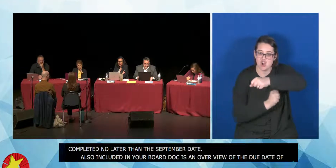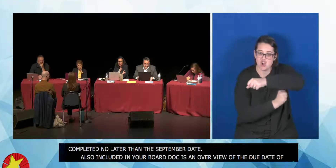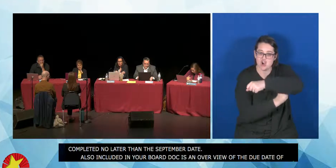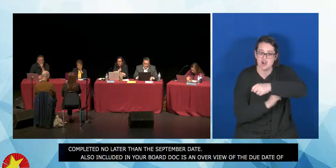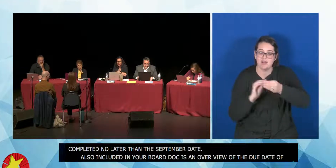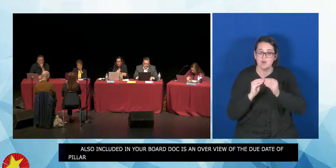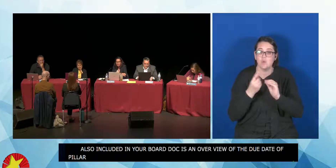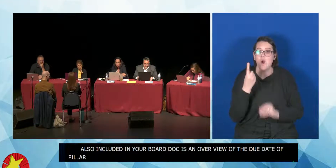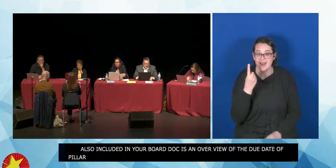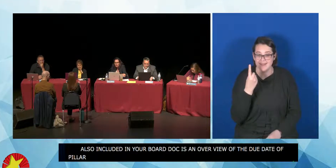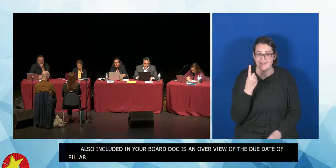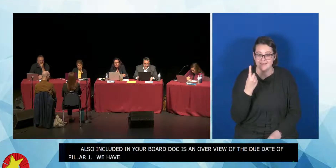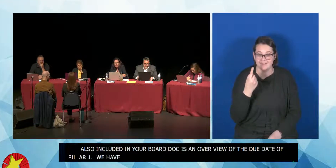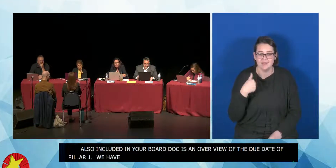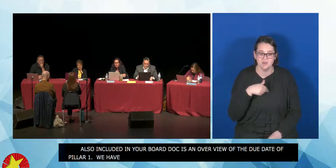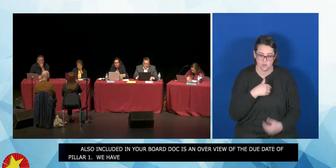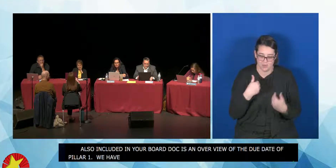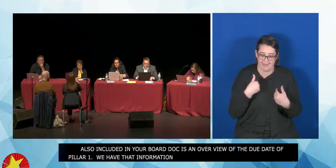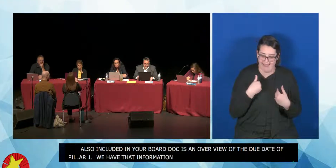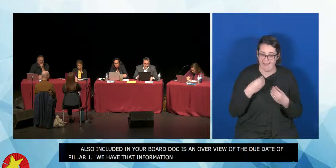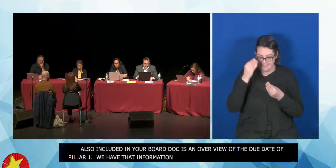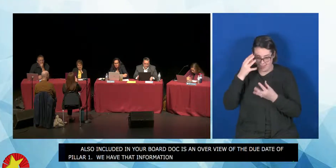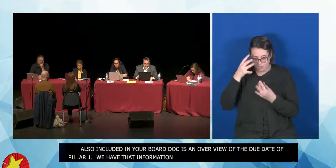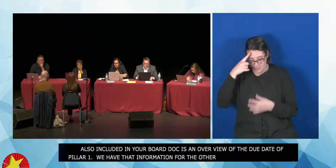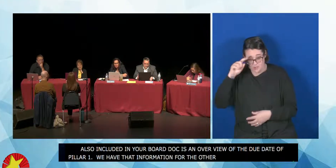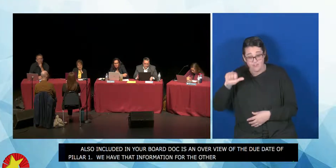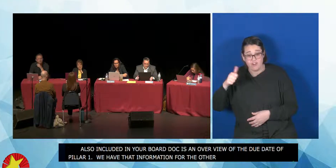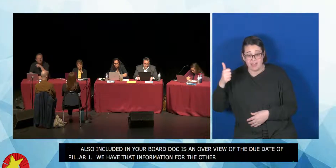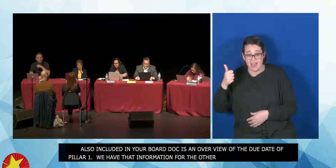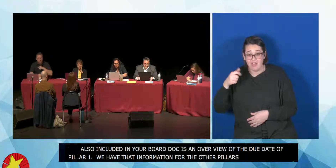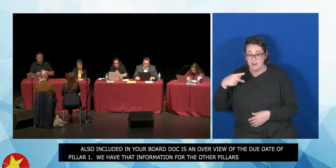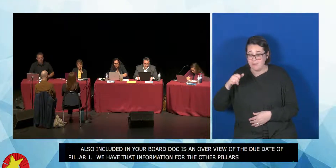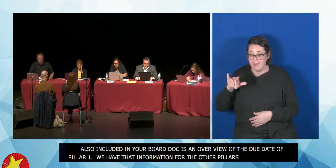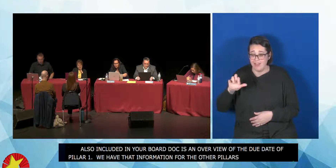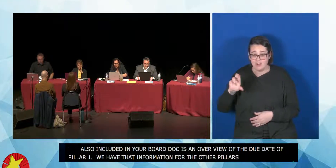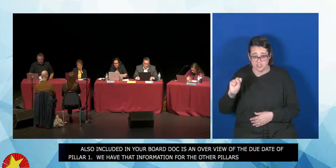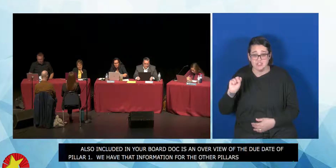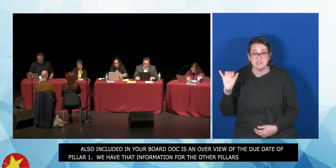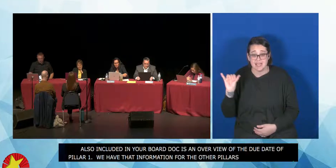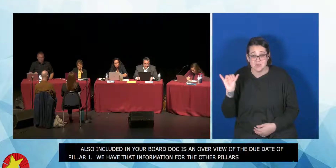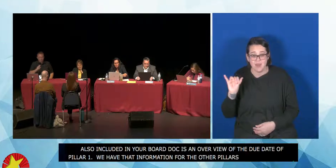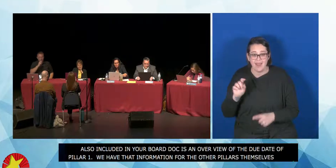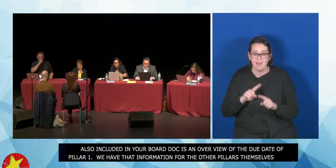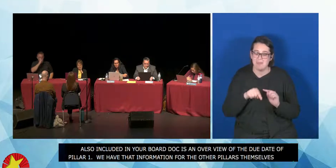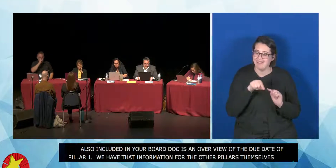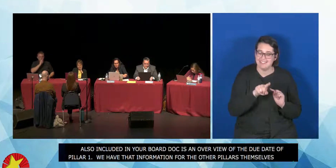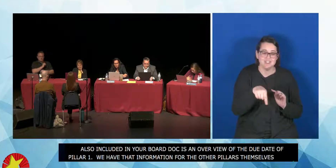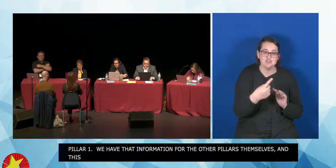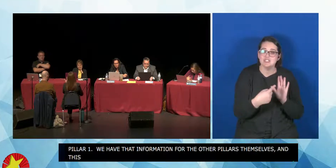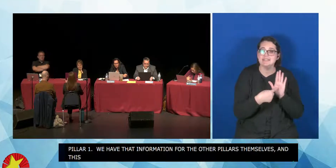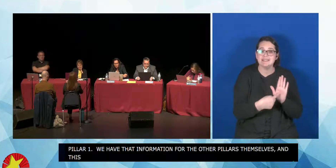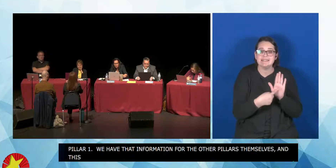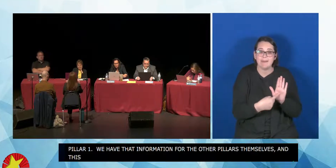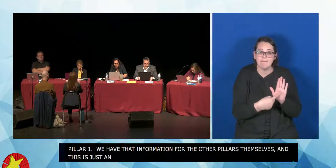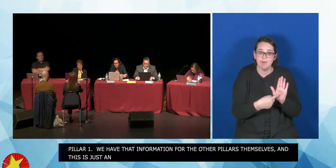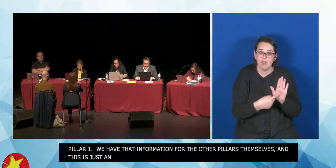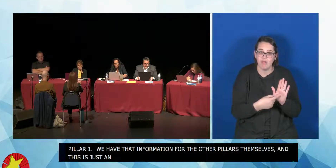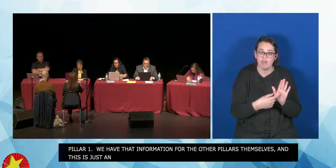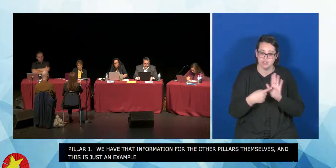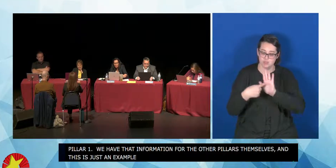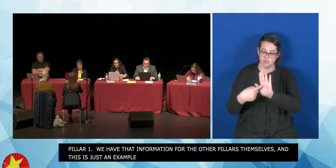that information for the other pillars as well. And this is just an example to show the